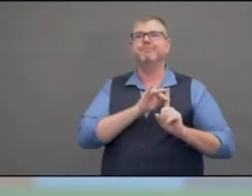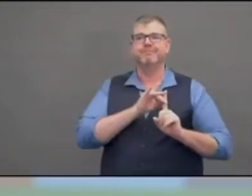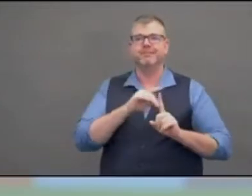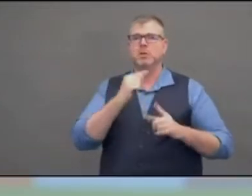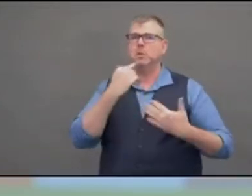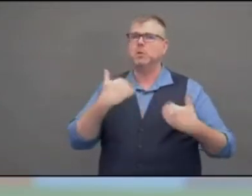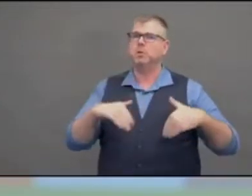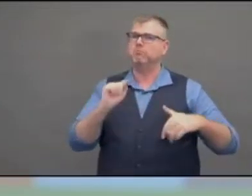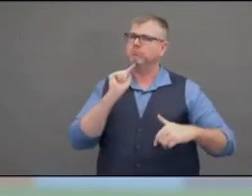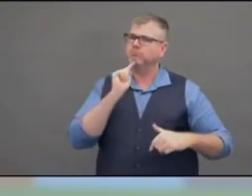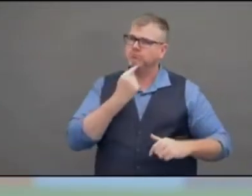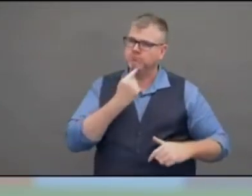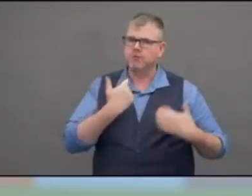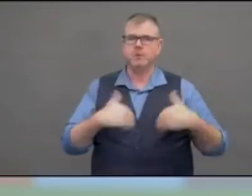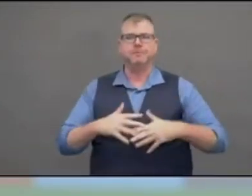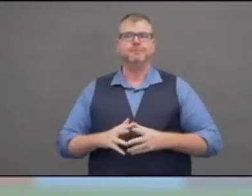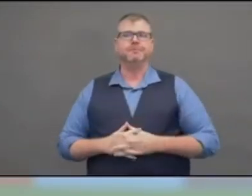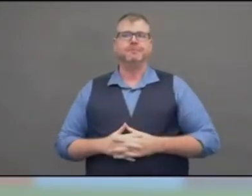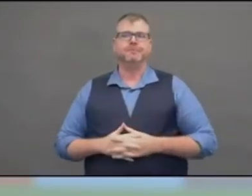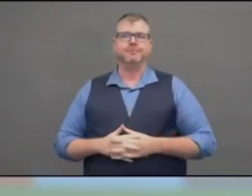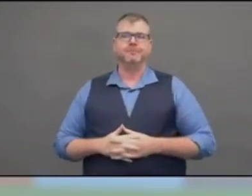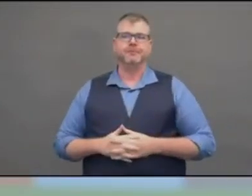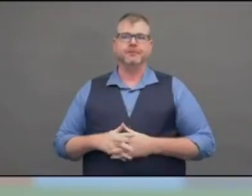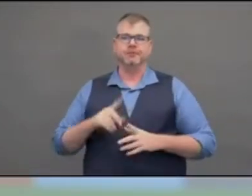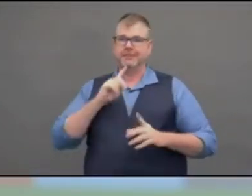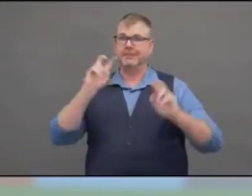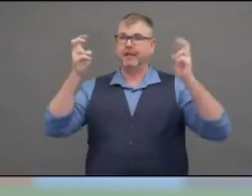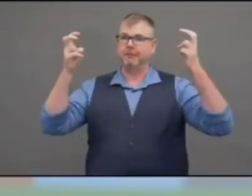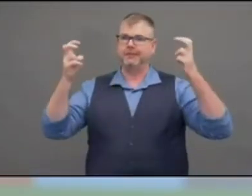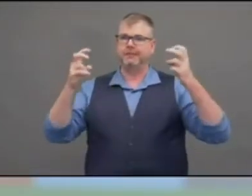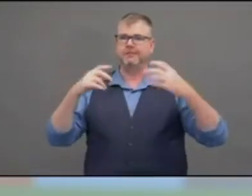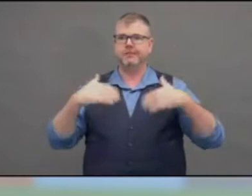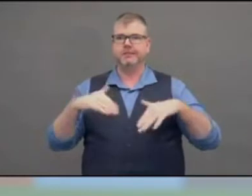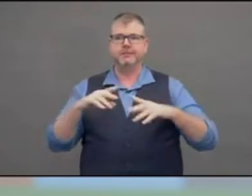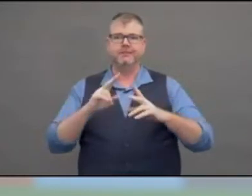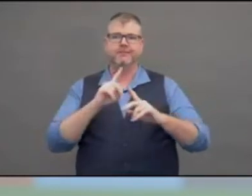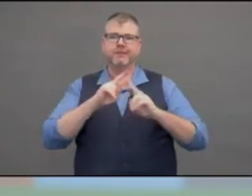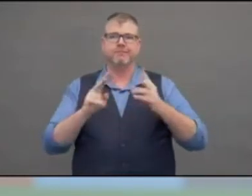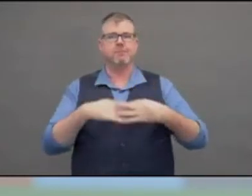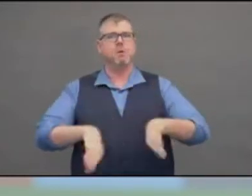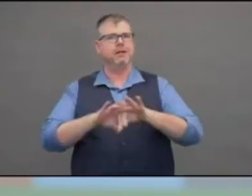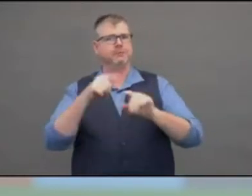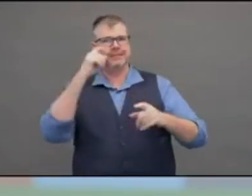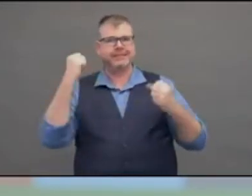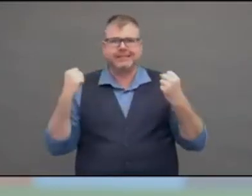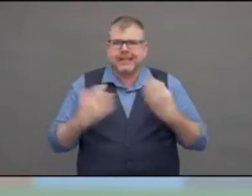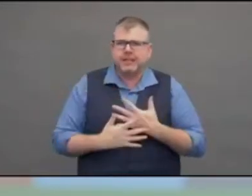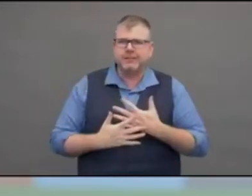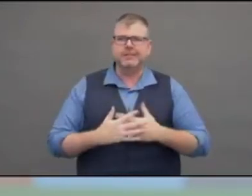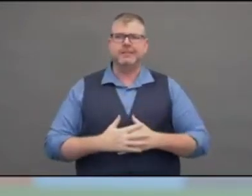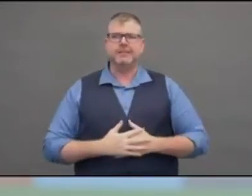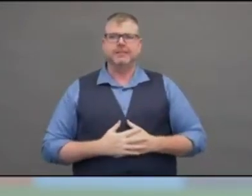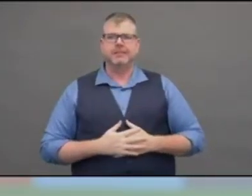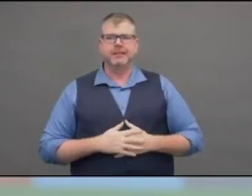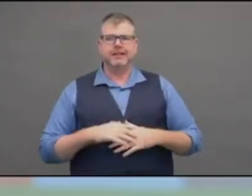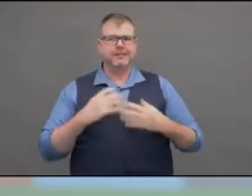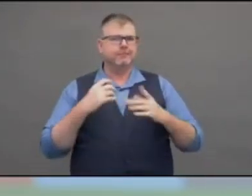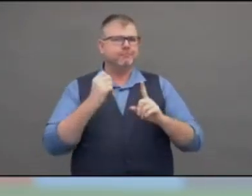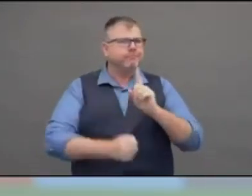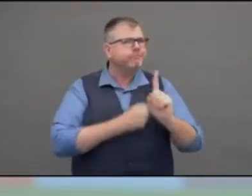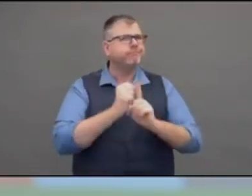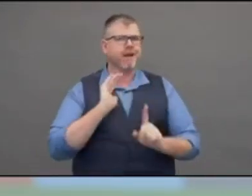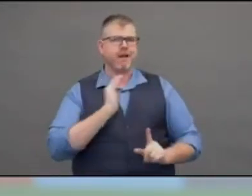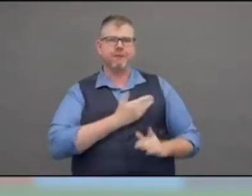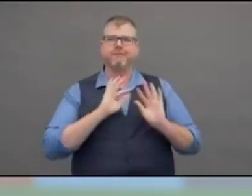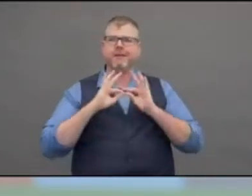matter, and we need to take it into consideration because it is scary, and you know, it really affected our family and our